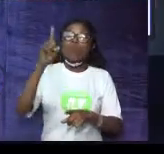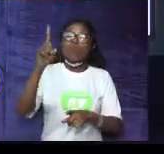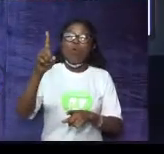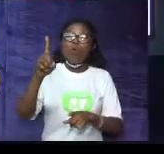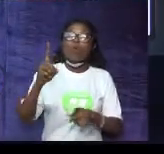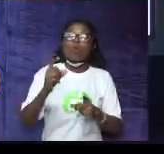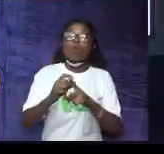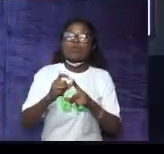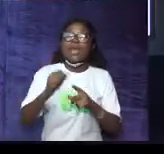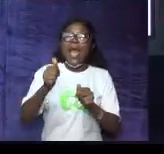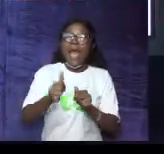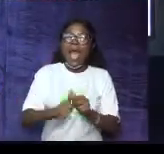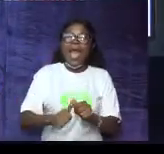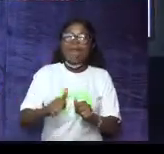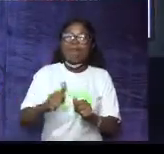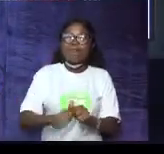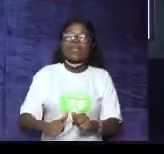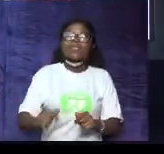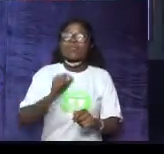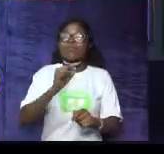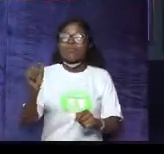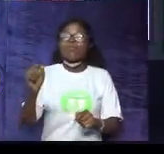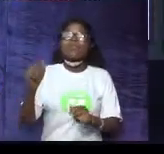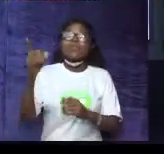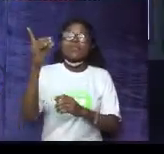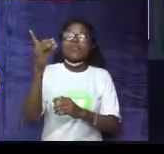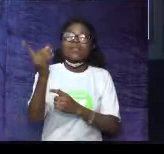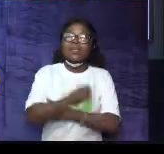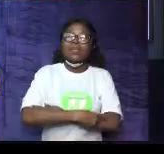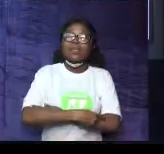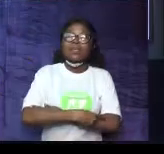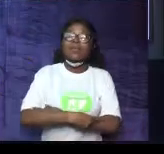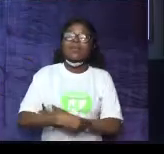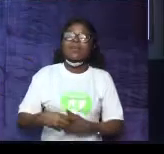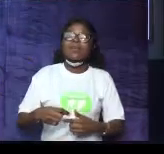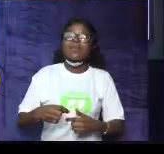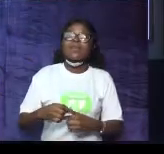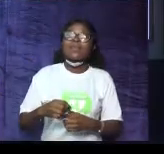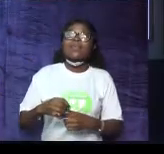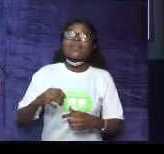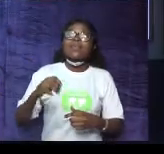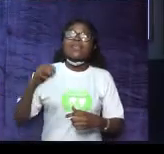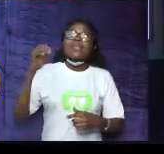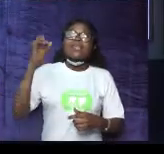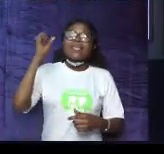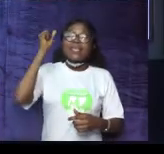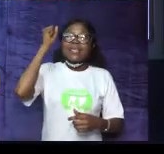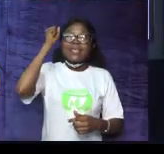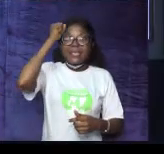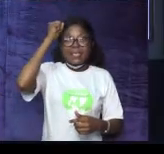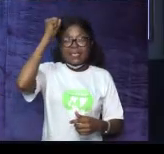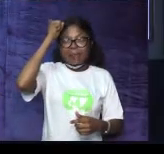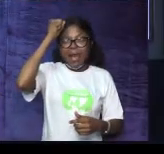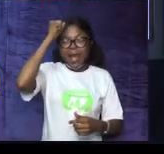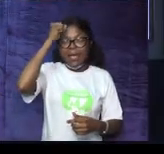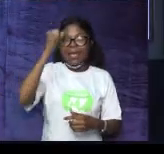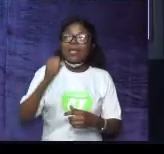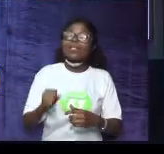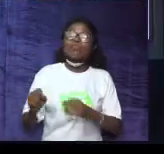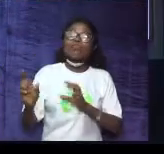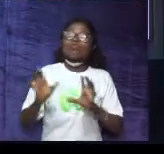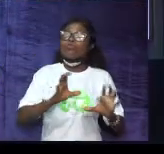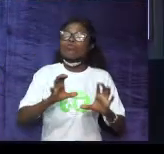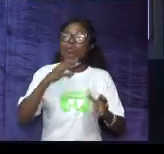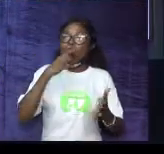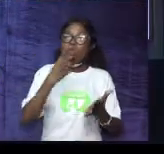our house every day. Ismail performed quite well in the examination.